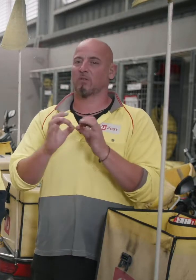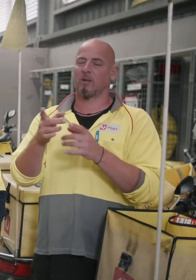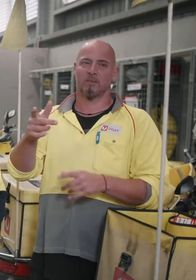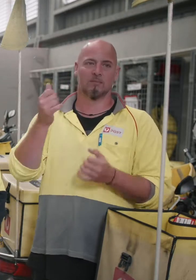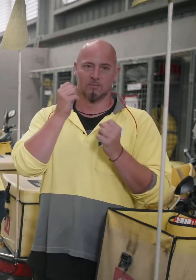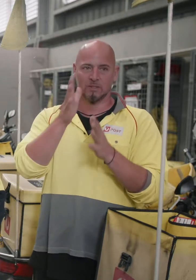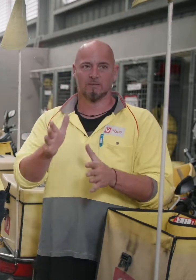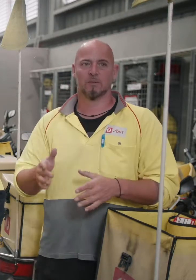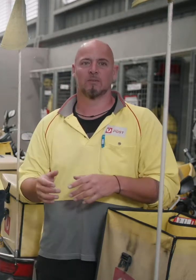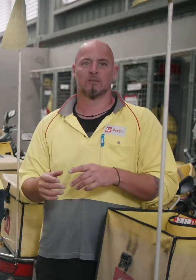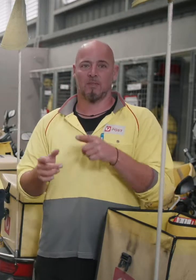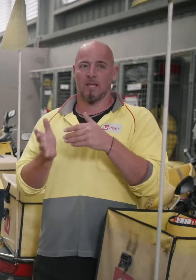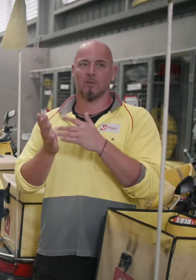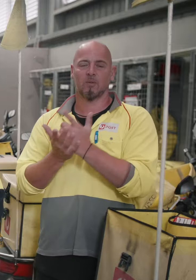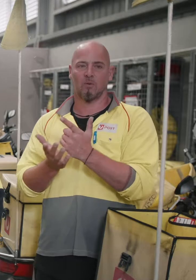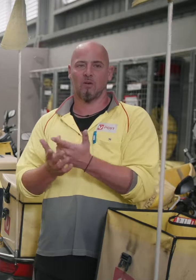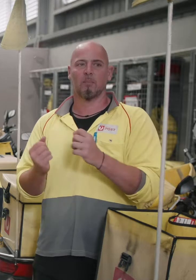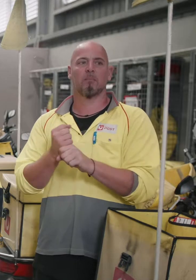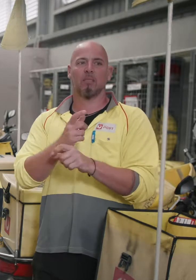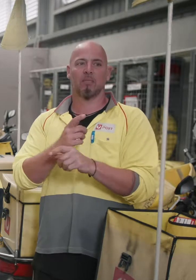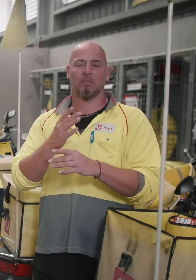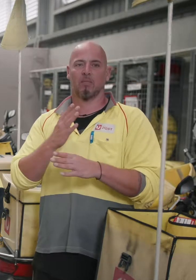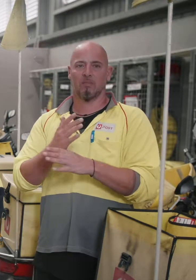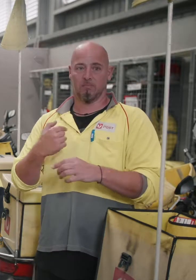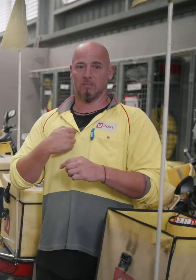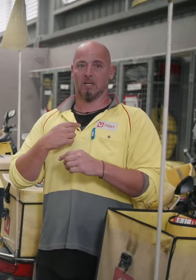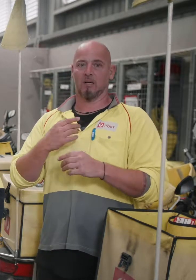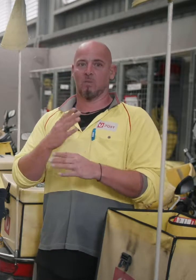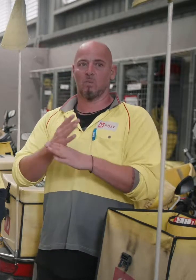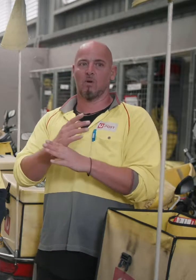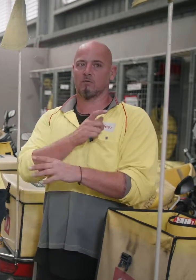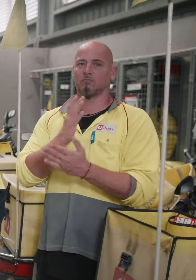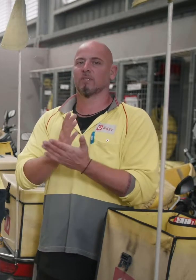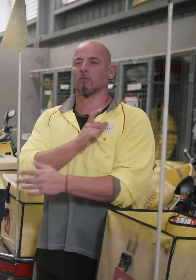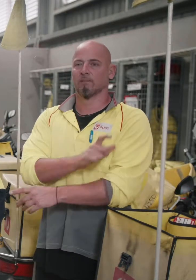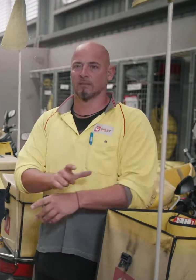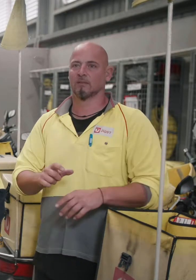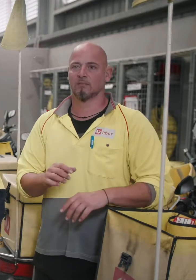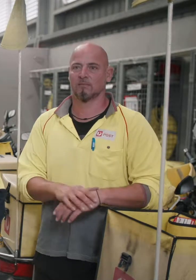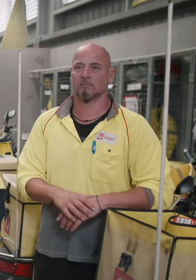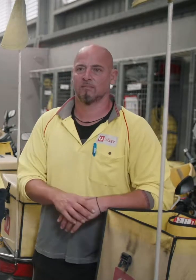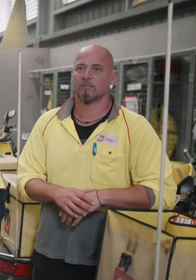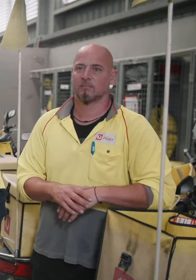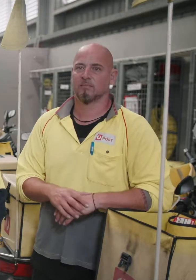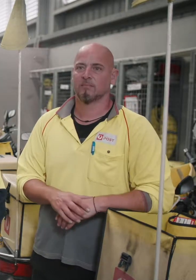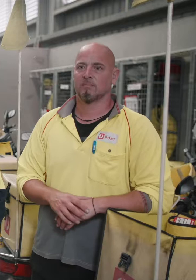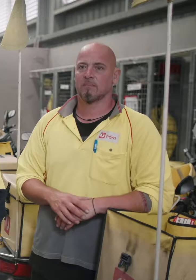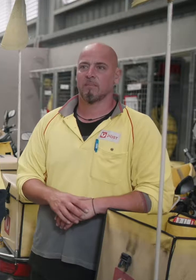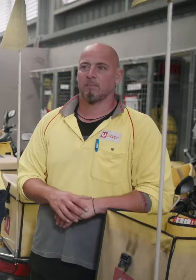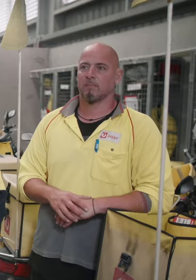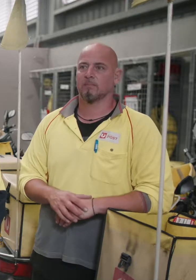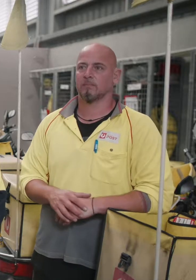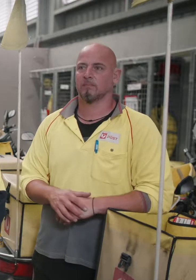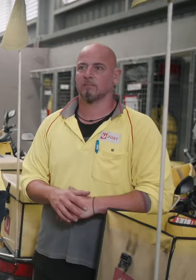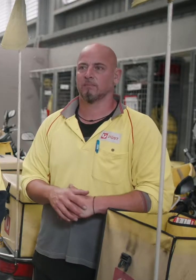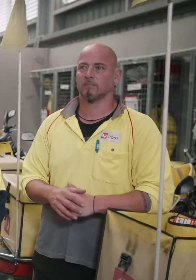participate in team meetings, I can chat with my manager and my co-workers if I need to. And what that does is gives me a sense